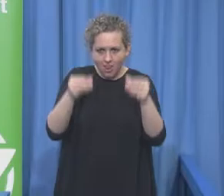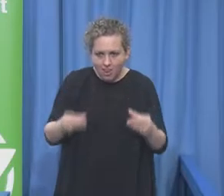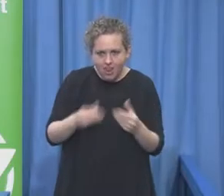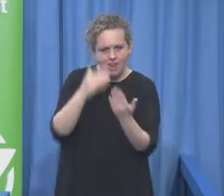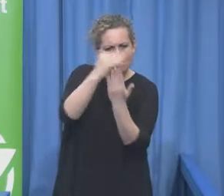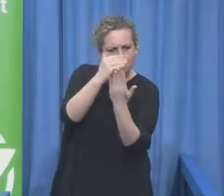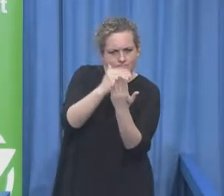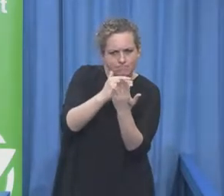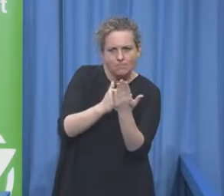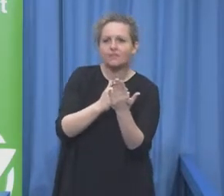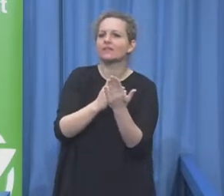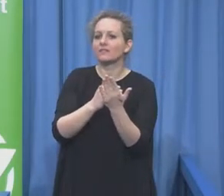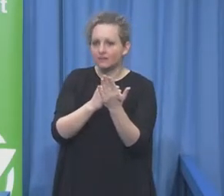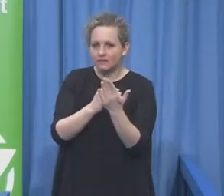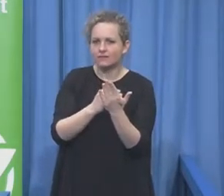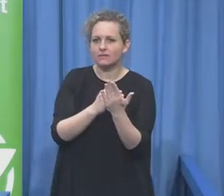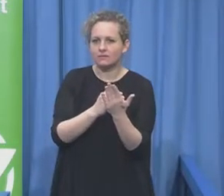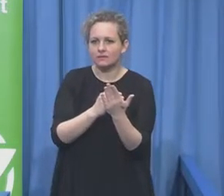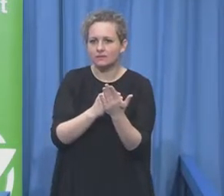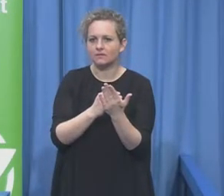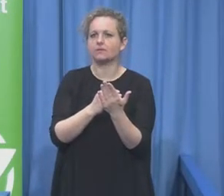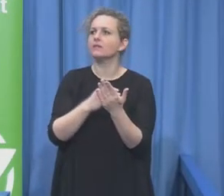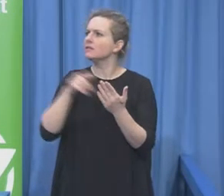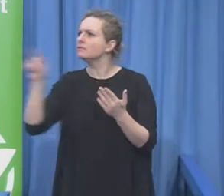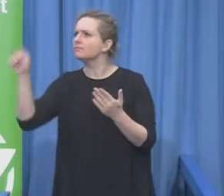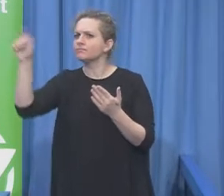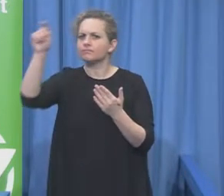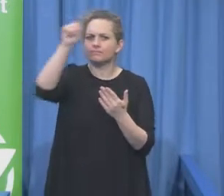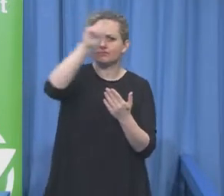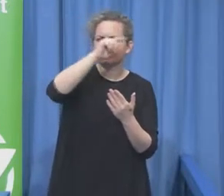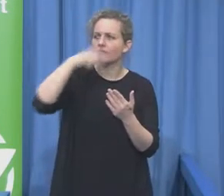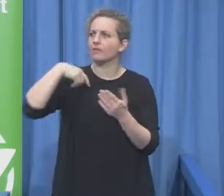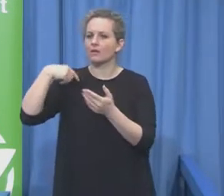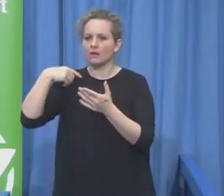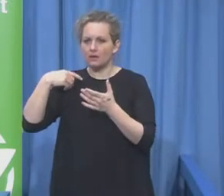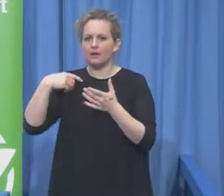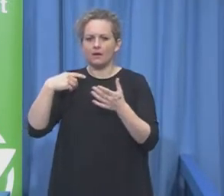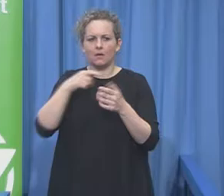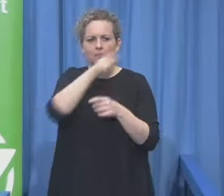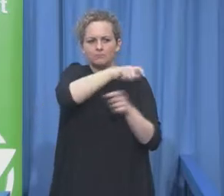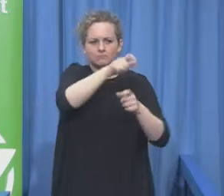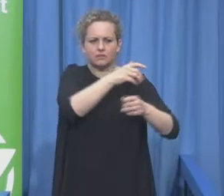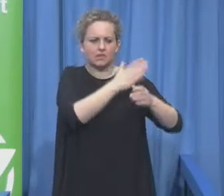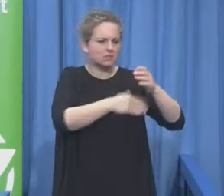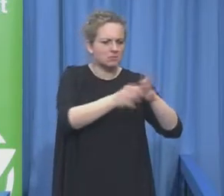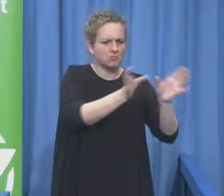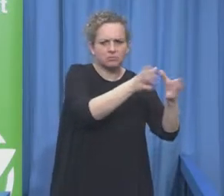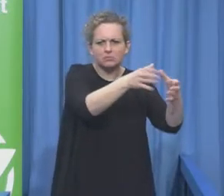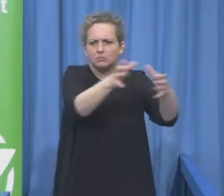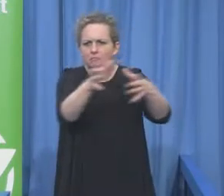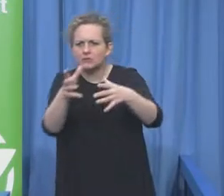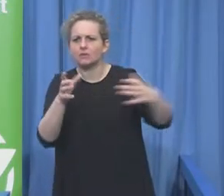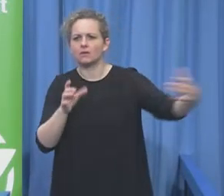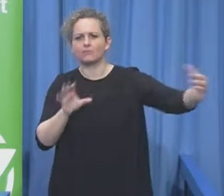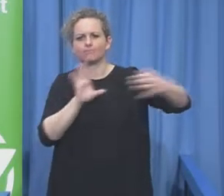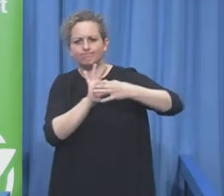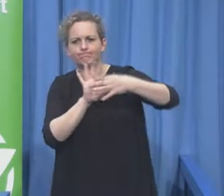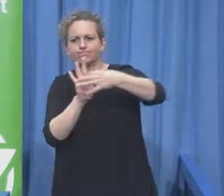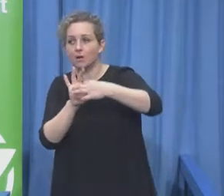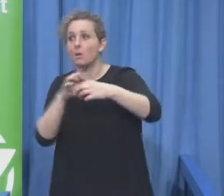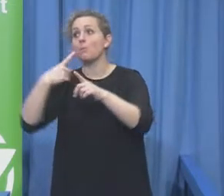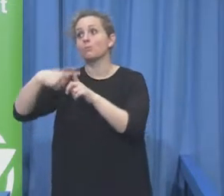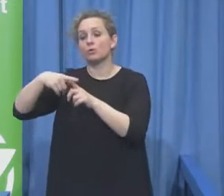government of Andhra Pradesh, which is one of the erstwhile state in India. There were two advantages to this of